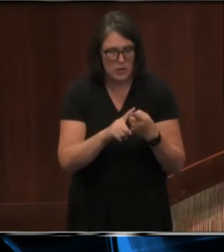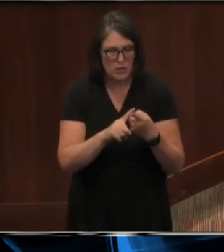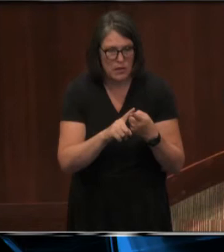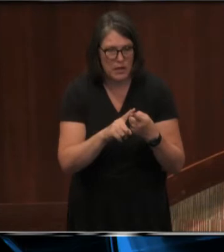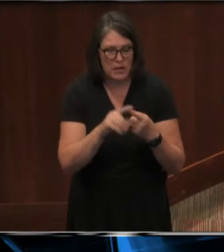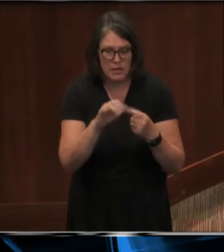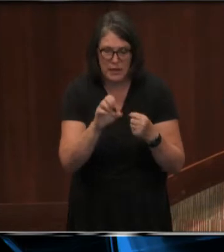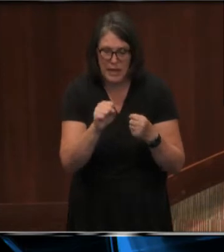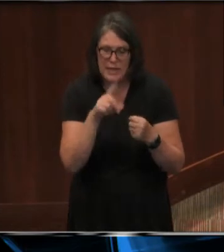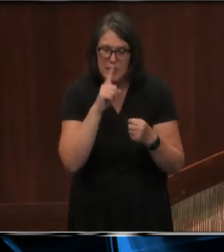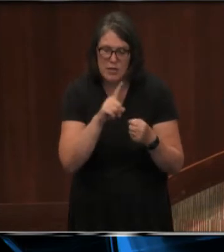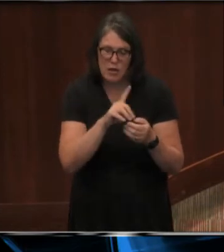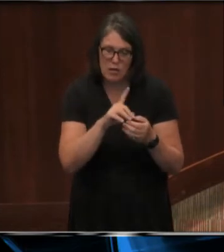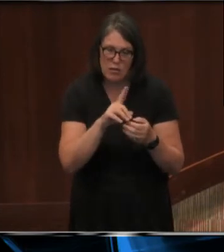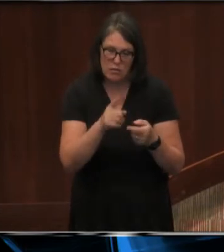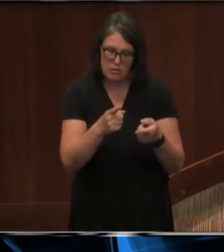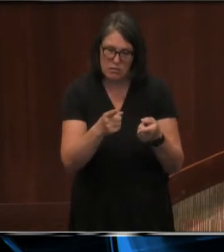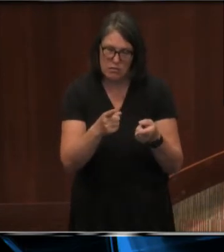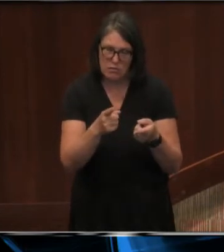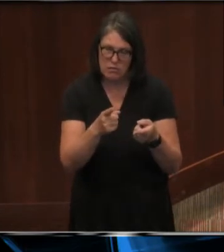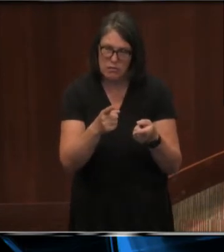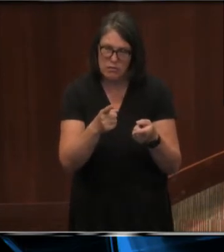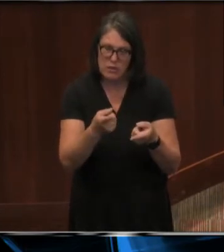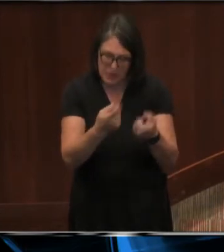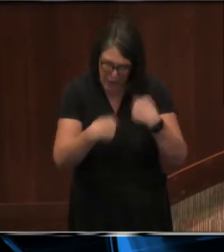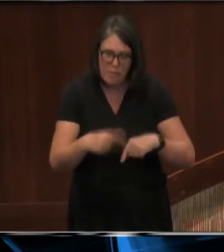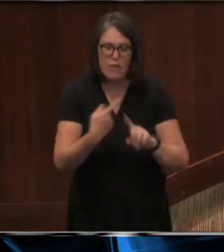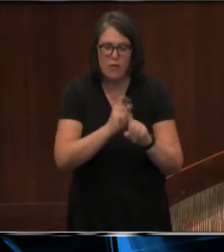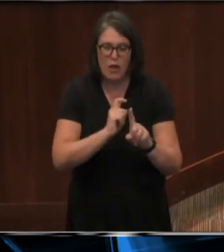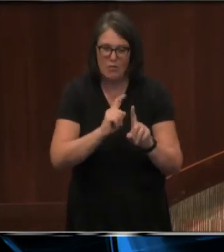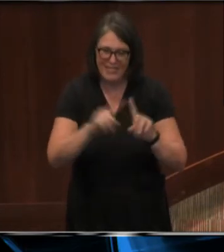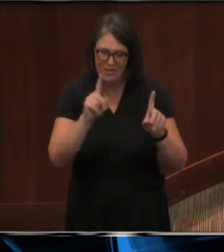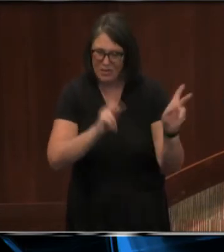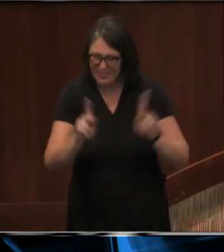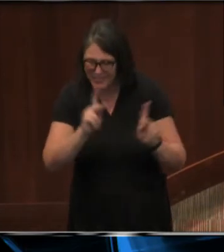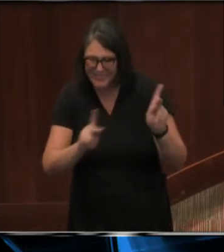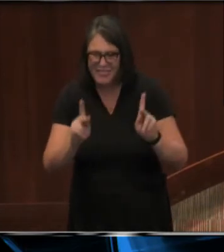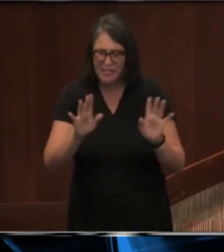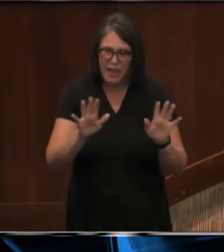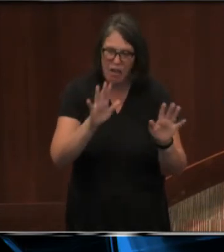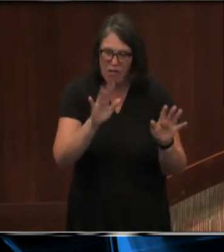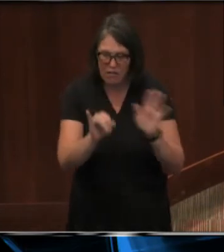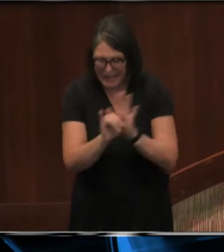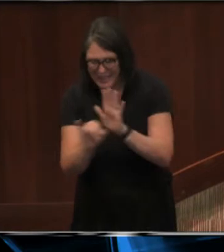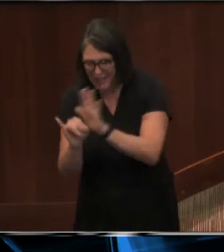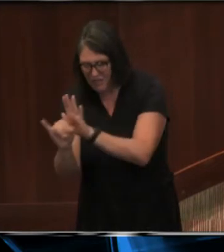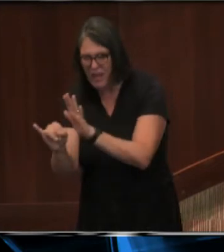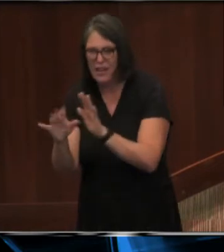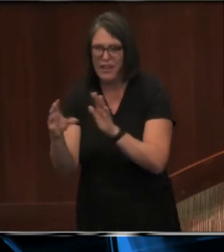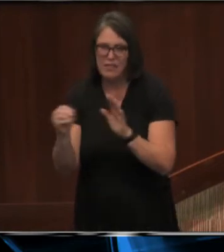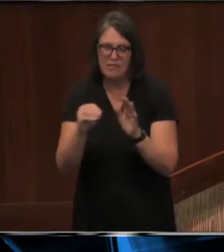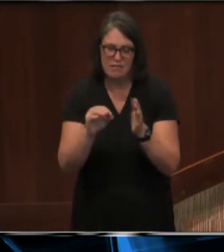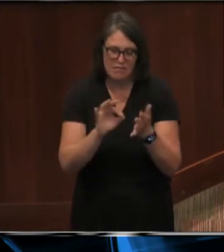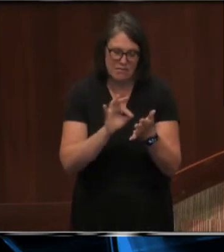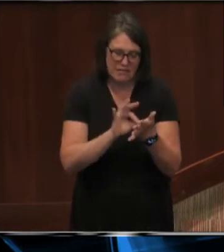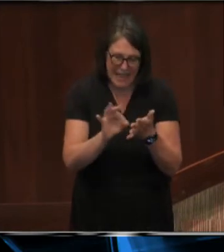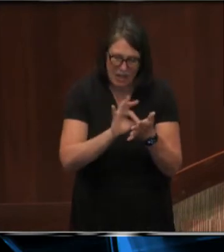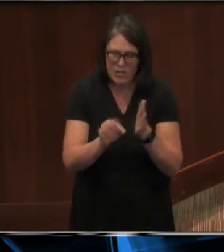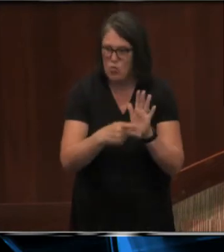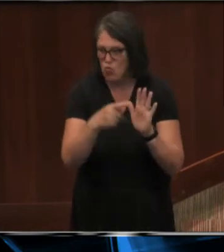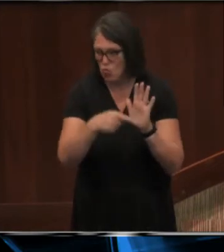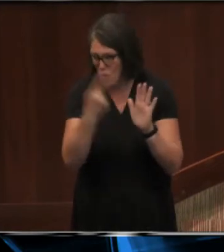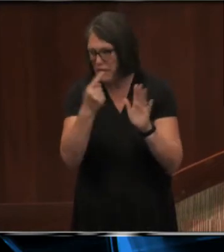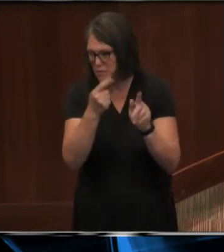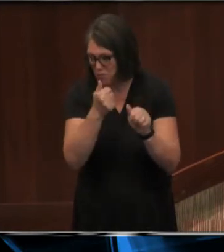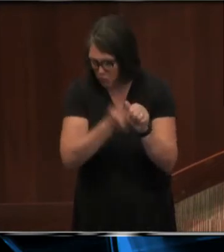different sources, they're identified together and the counts are cleaned out, so no. Thank you. I just